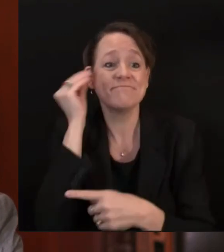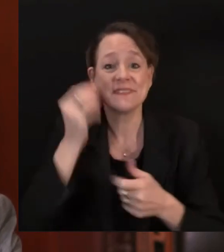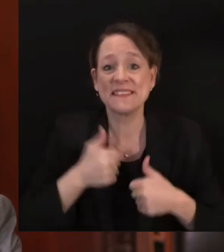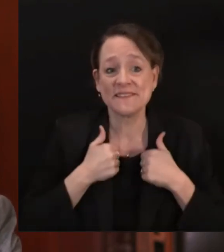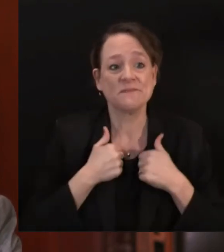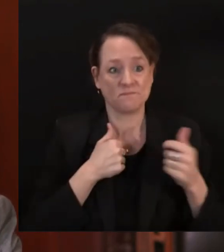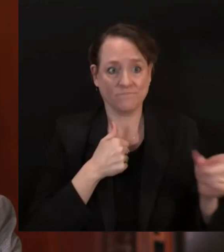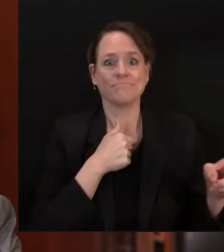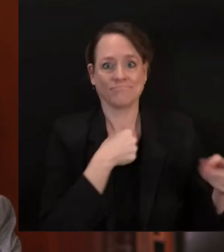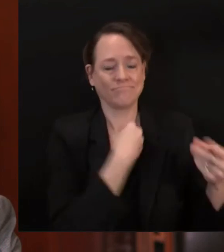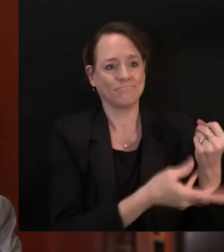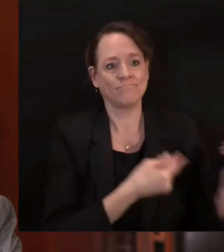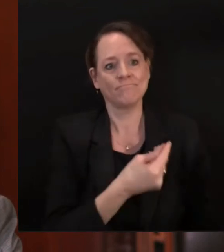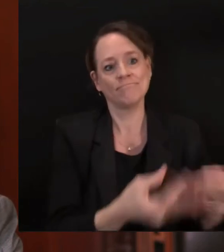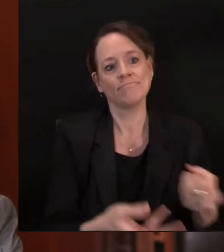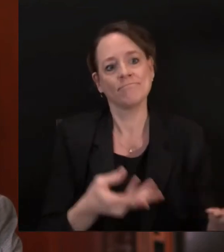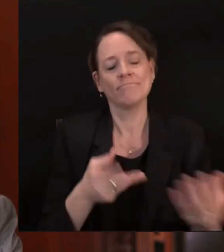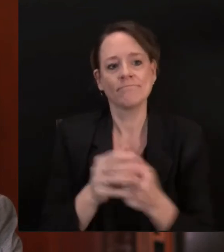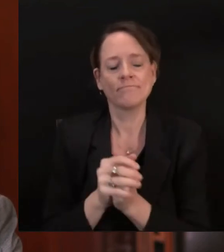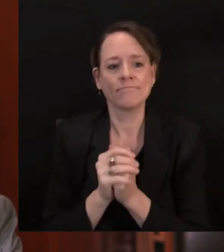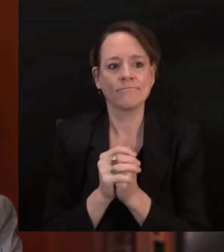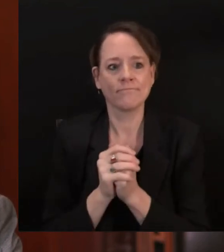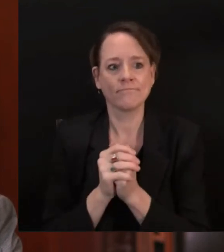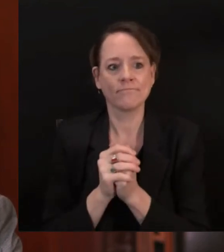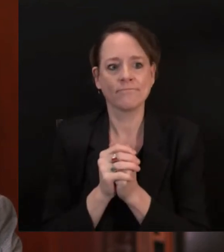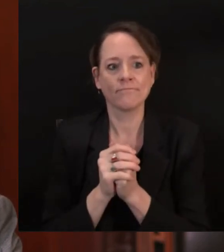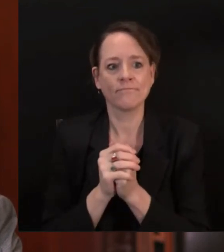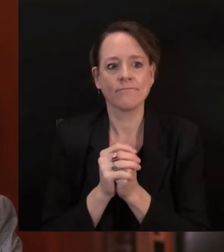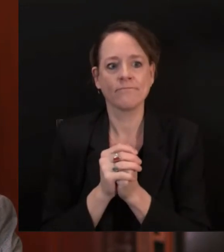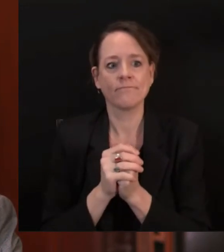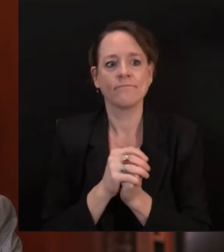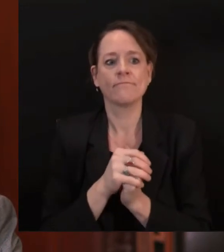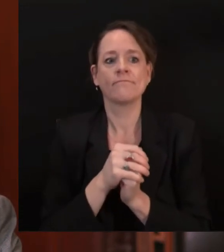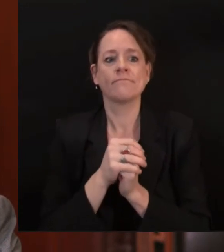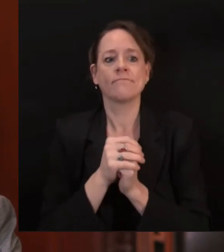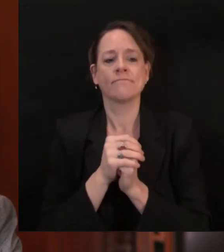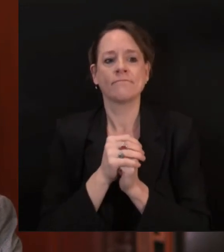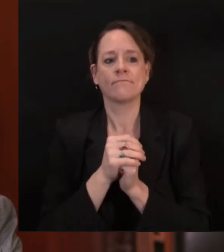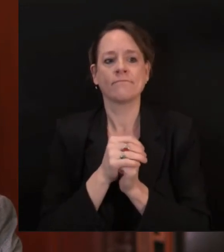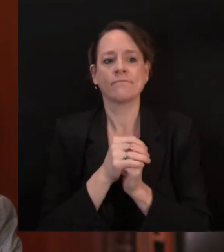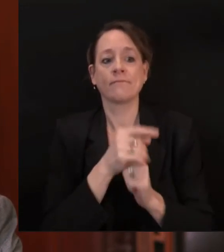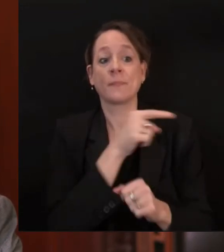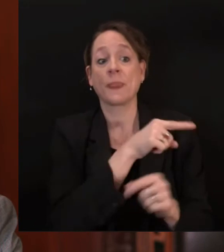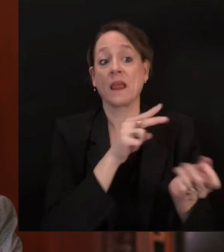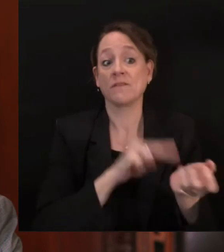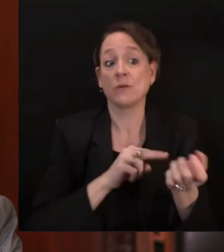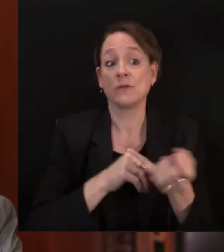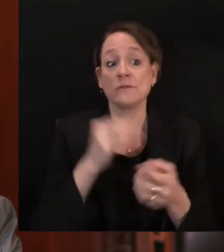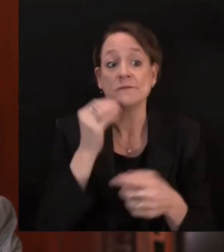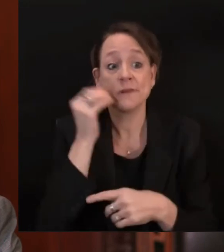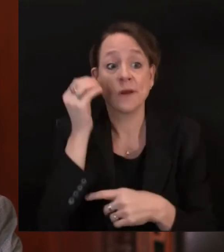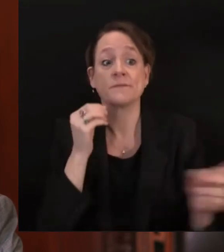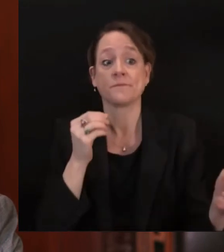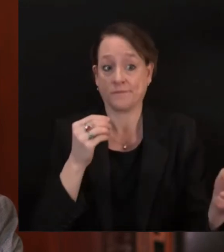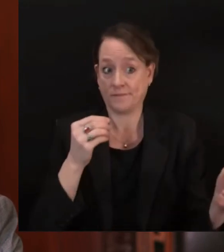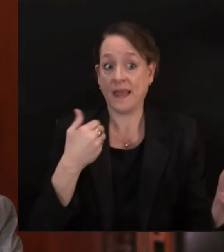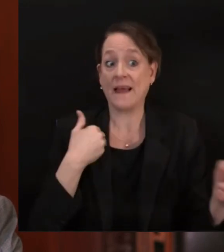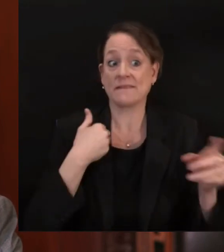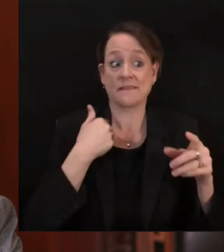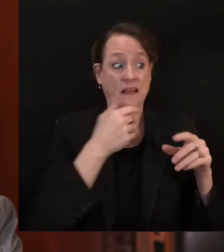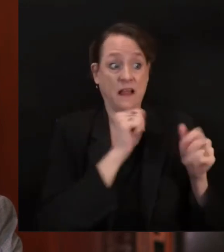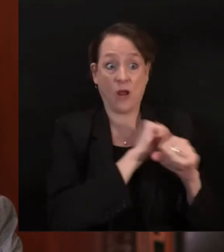case of an outbreak, this new program will build on existing partnerships to allow for more routine testing. But